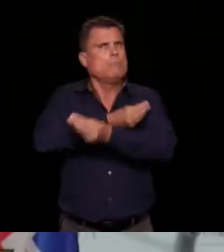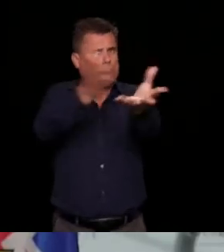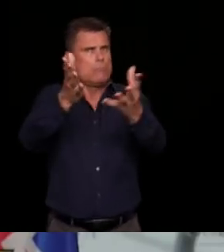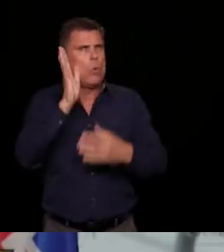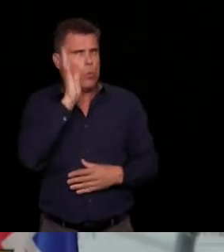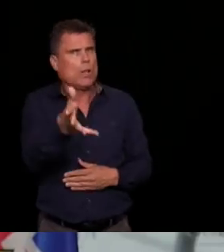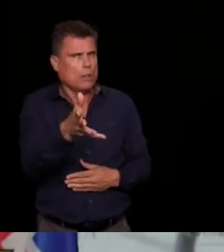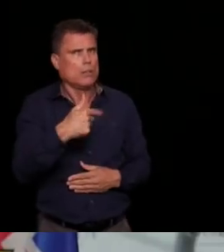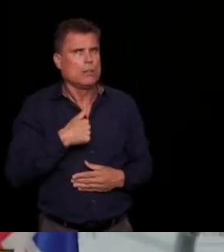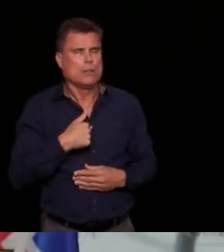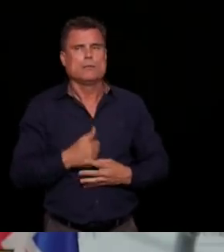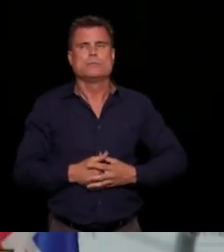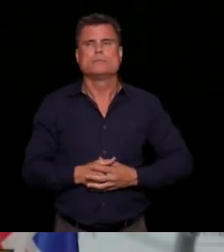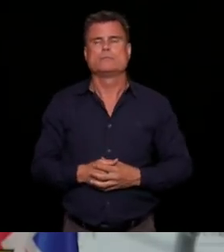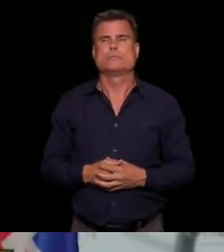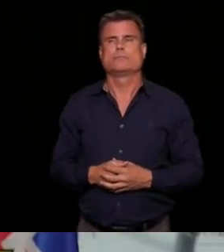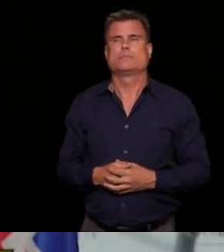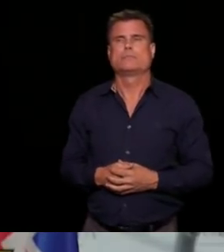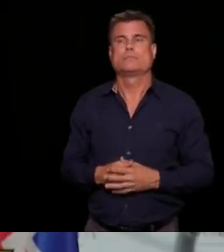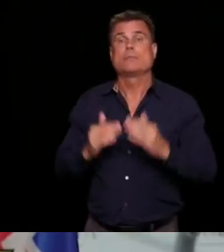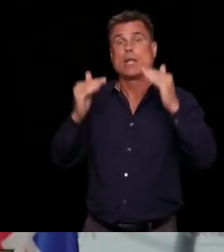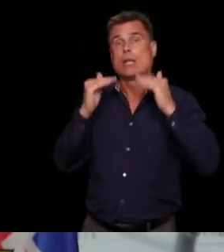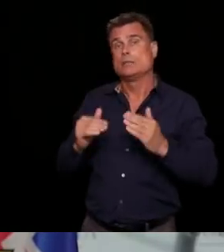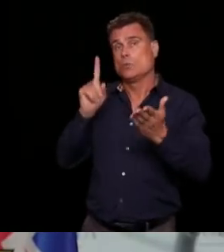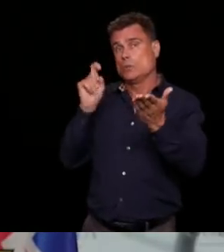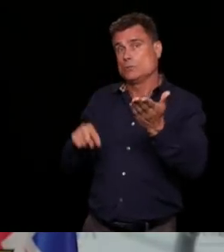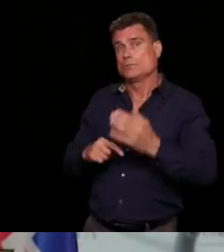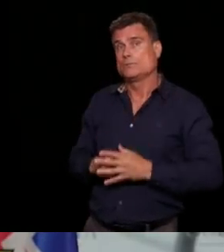The next question comes from Mary Griffin, Czech News.